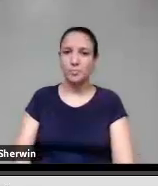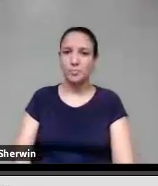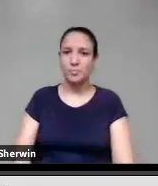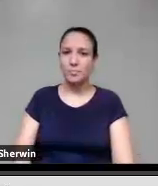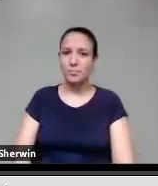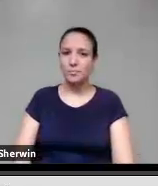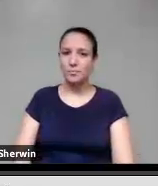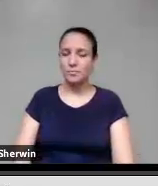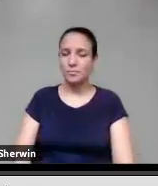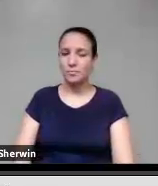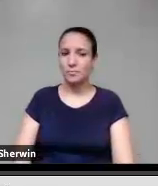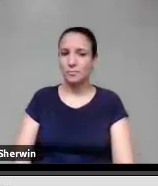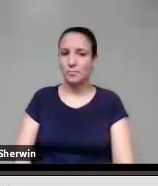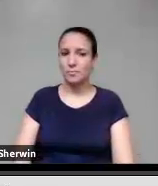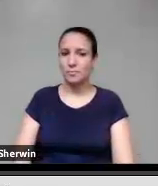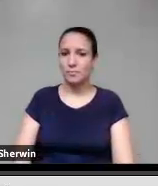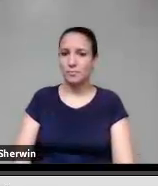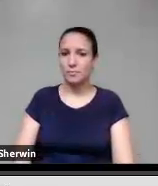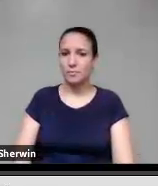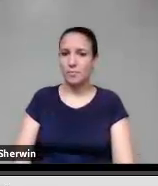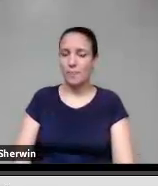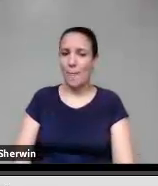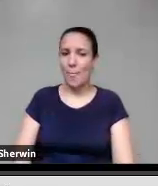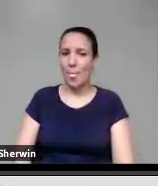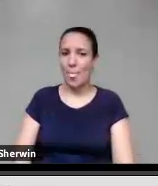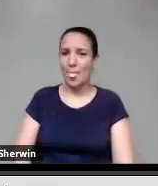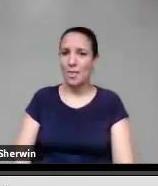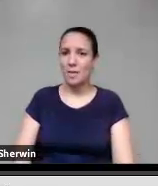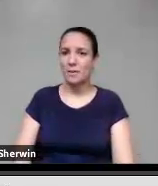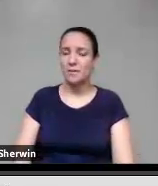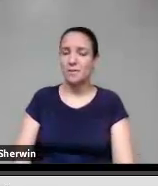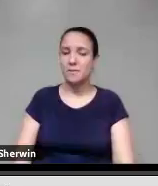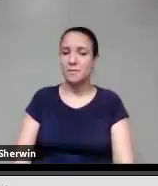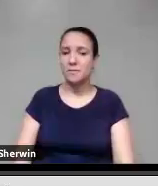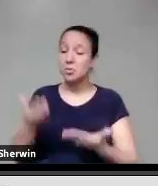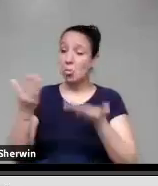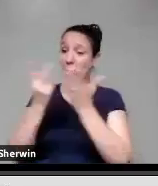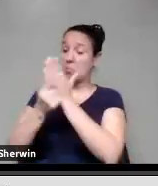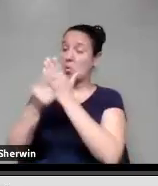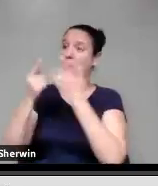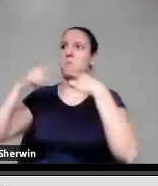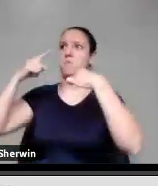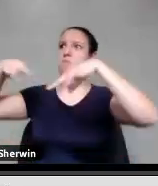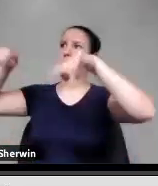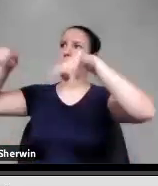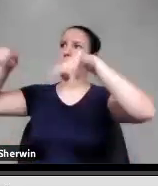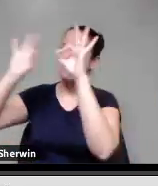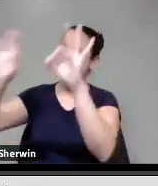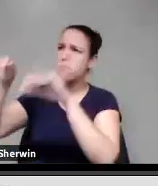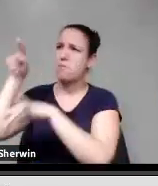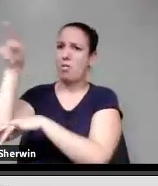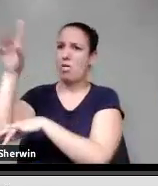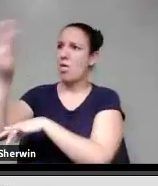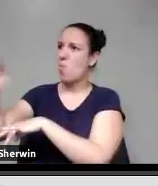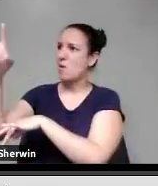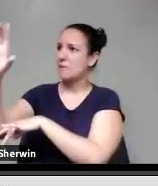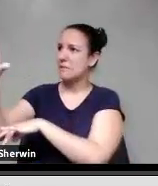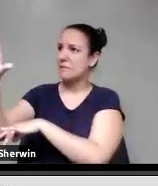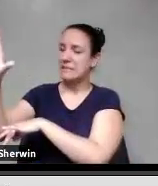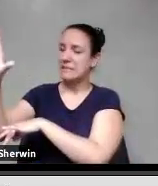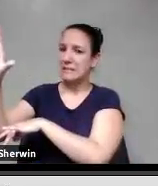worked so well for those people. It doesn't mean it will work well for us. And because you are all so knowledgeable and so